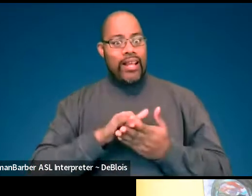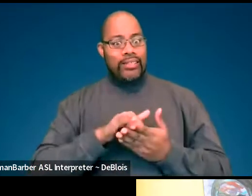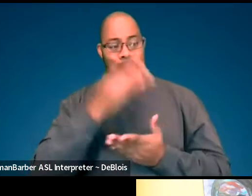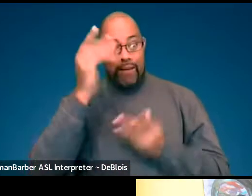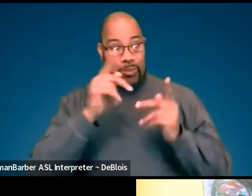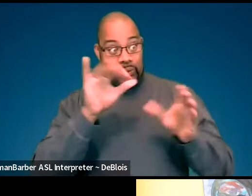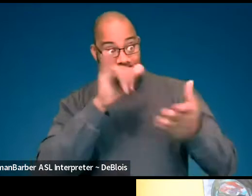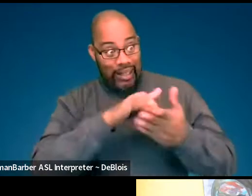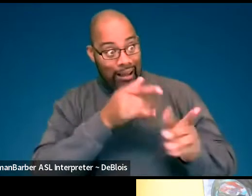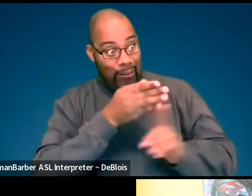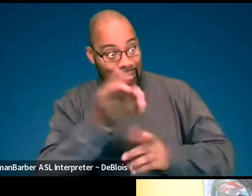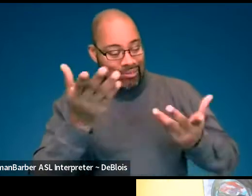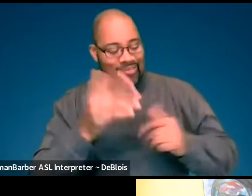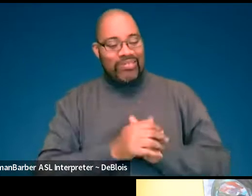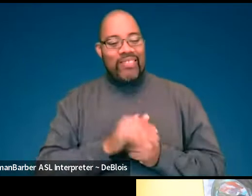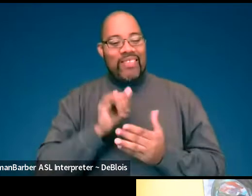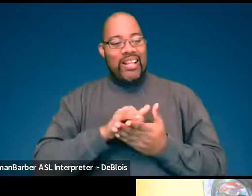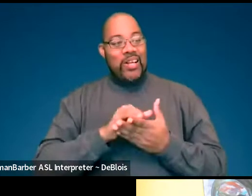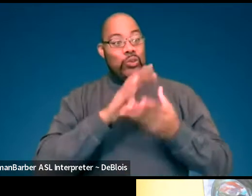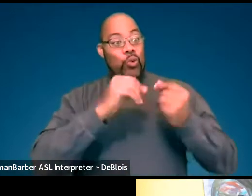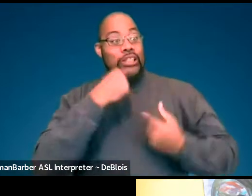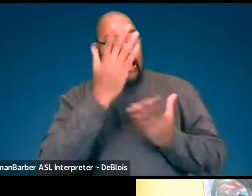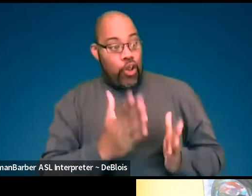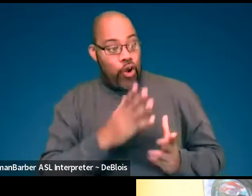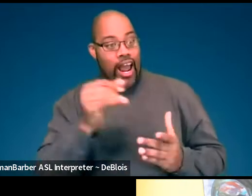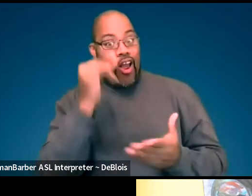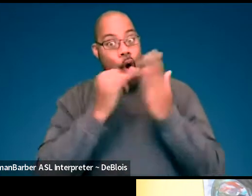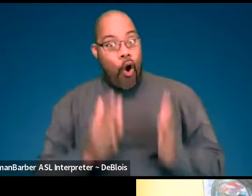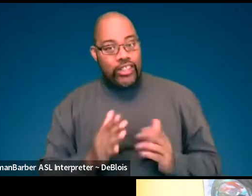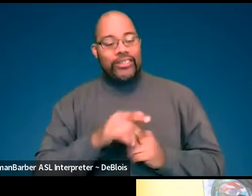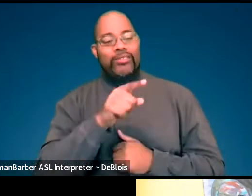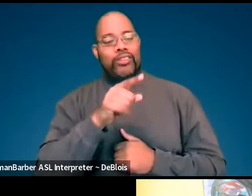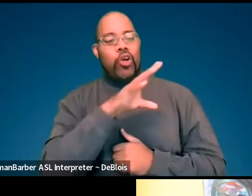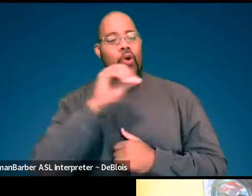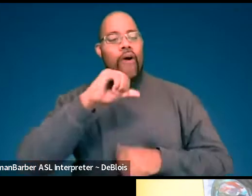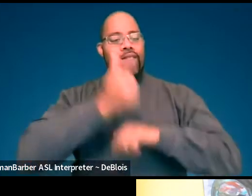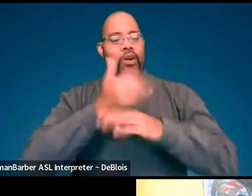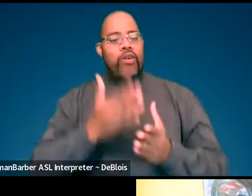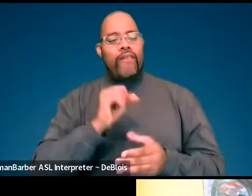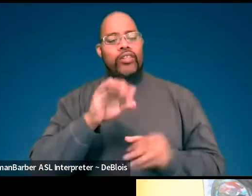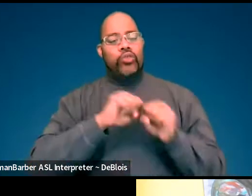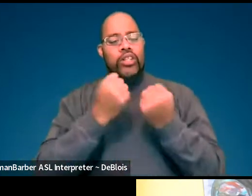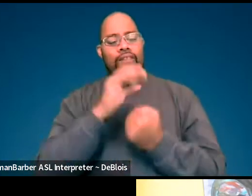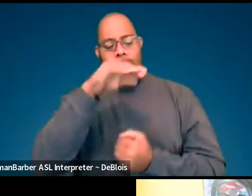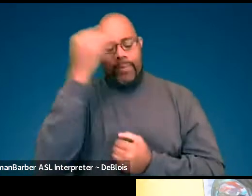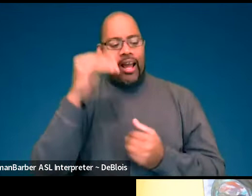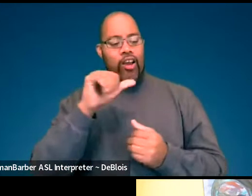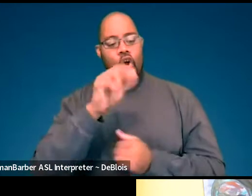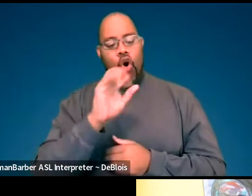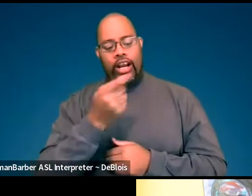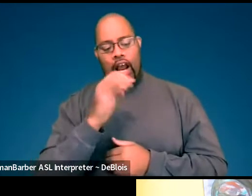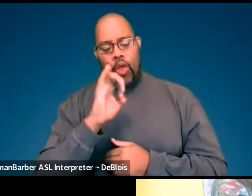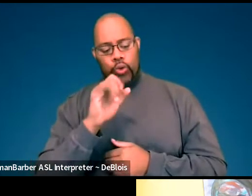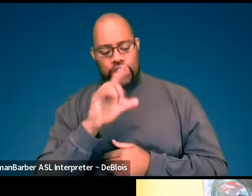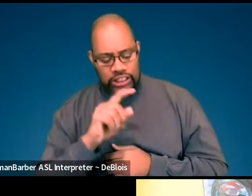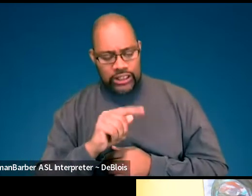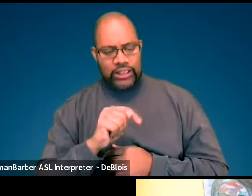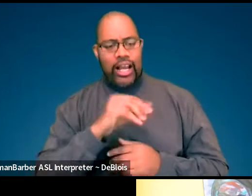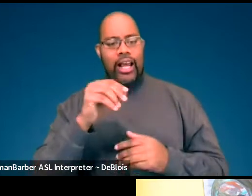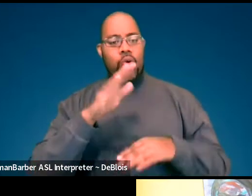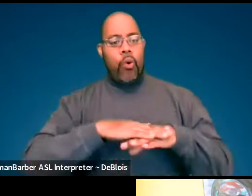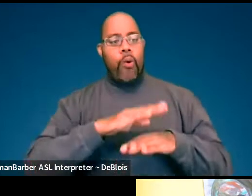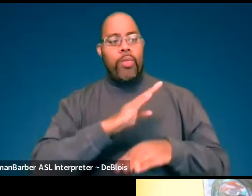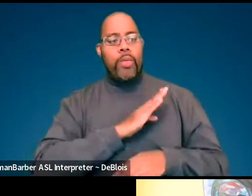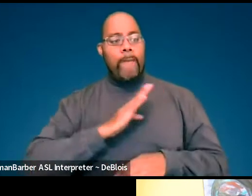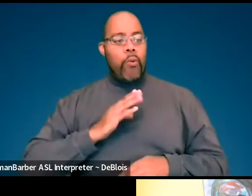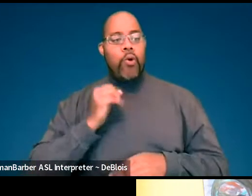did, a storyteller, and an artist. She's the co-founder of the Society of Black Archaeologists and sits on the board of Diving